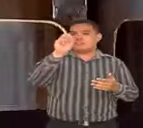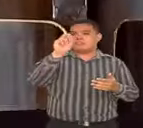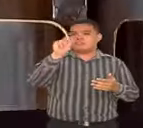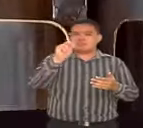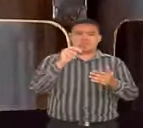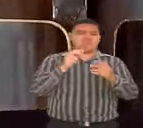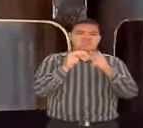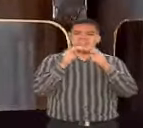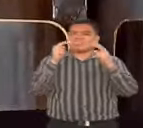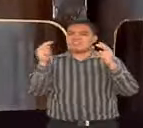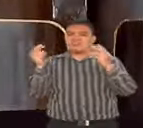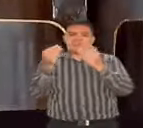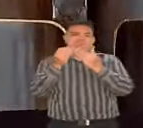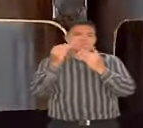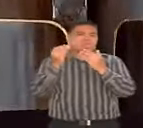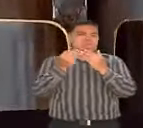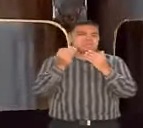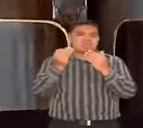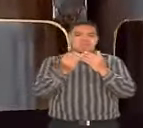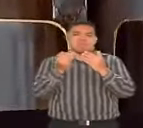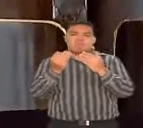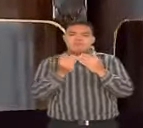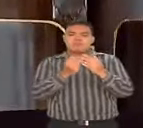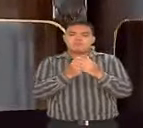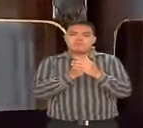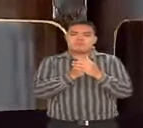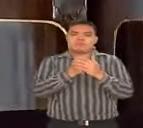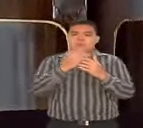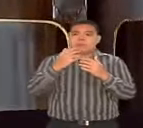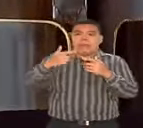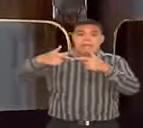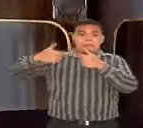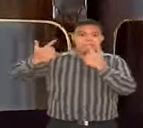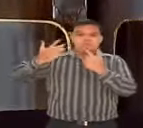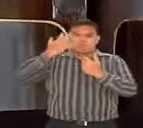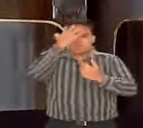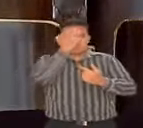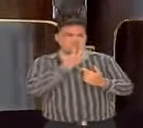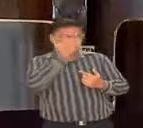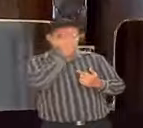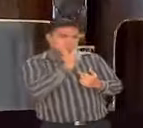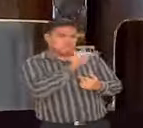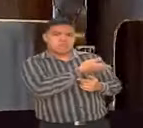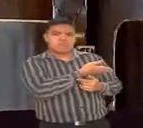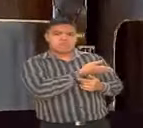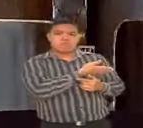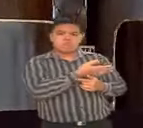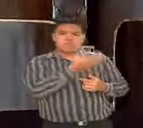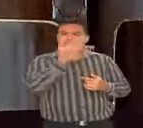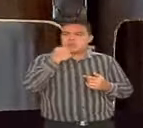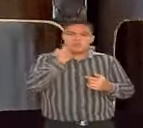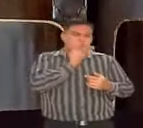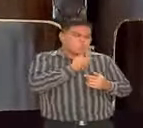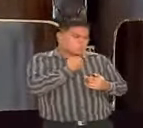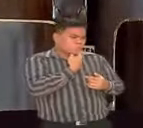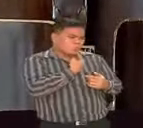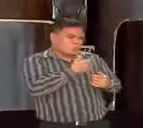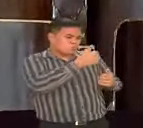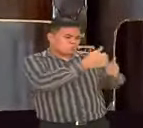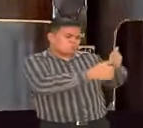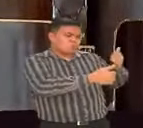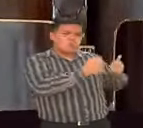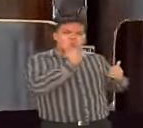ordinary person. Mo bitaw naglagot kaayo ang mga Philistines niya. Kay naglibog sila, asa man gyud